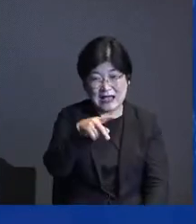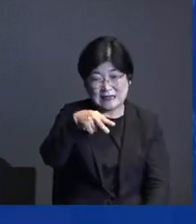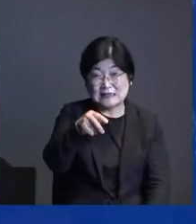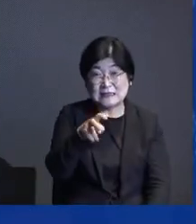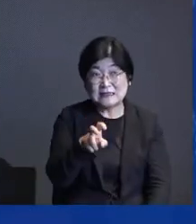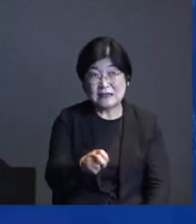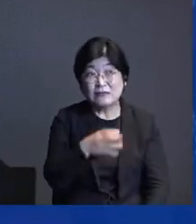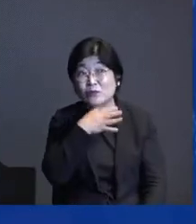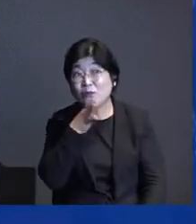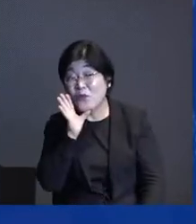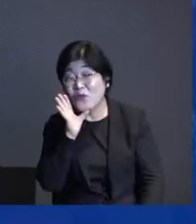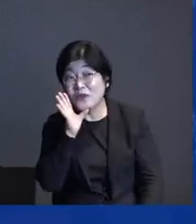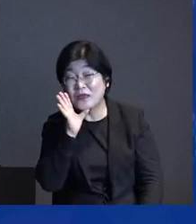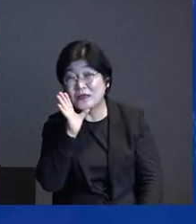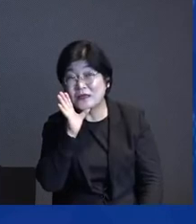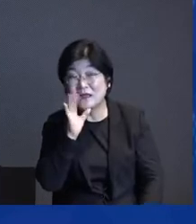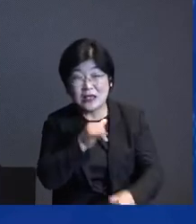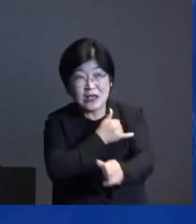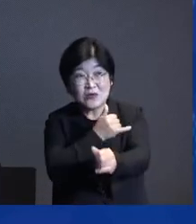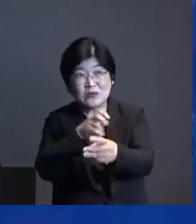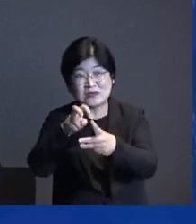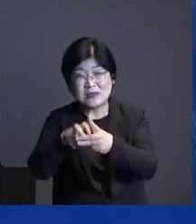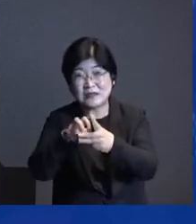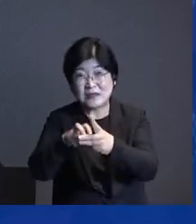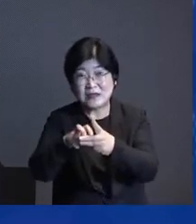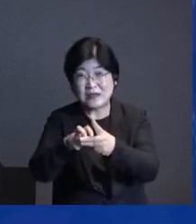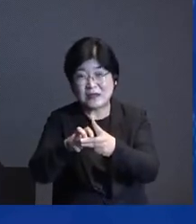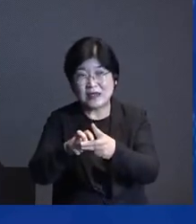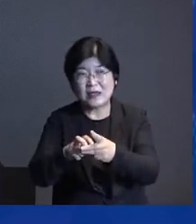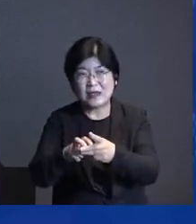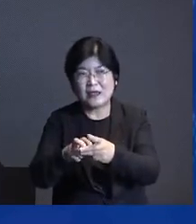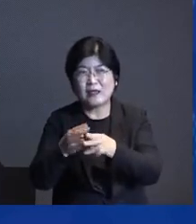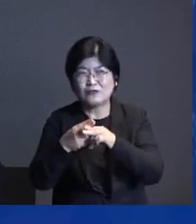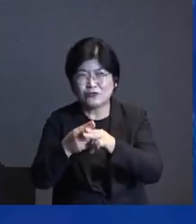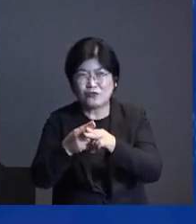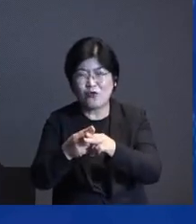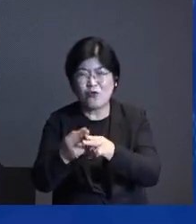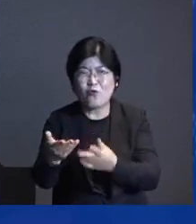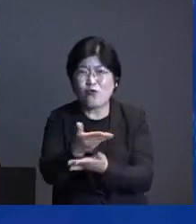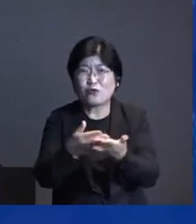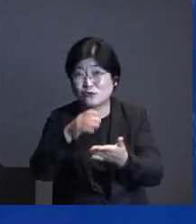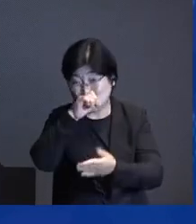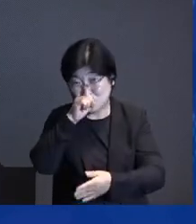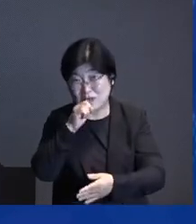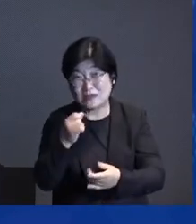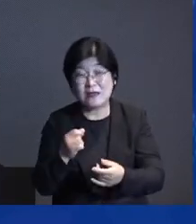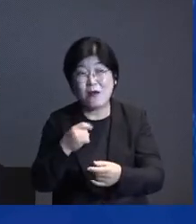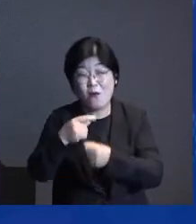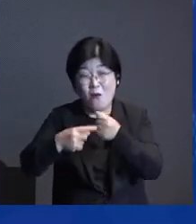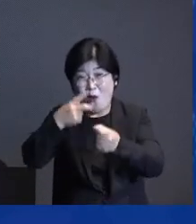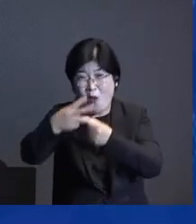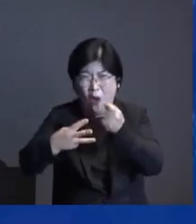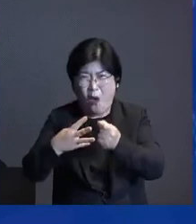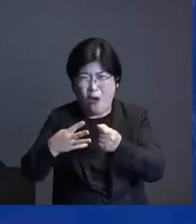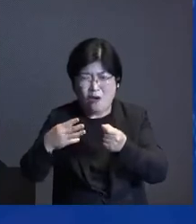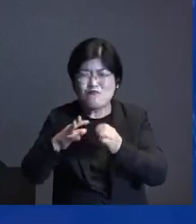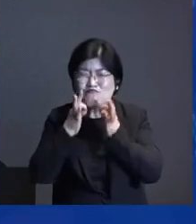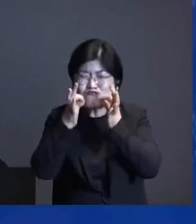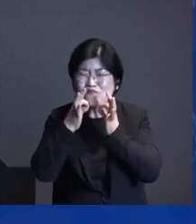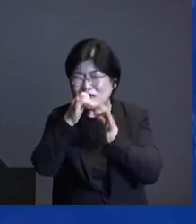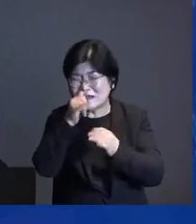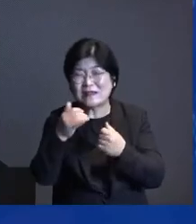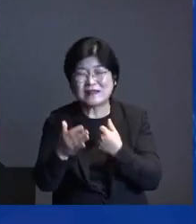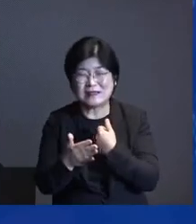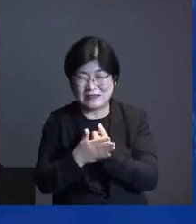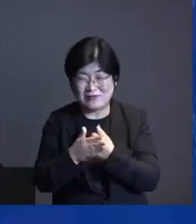the organization has been working for a number of years, and I think it's a great opportunity for us to